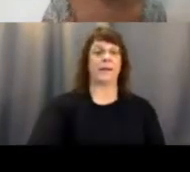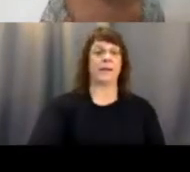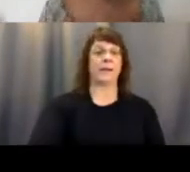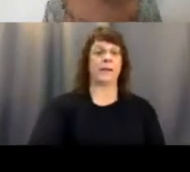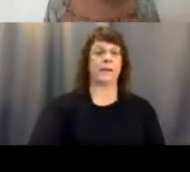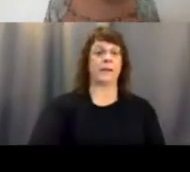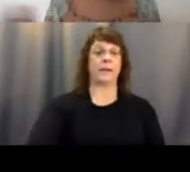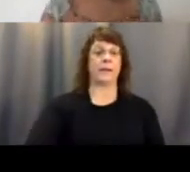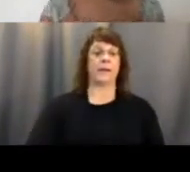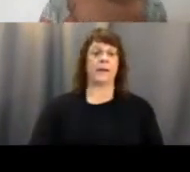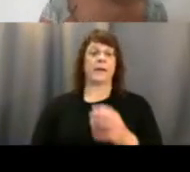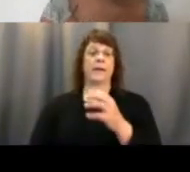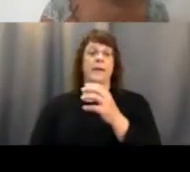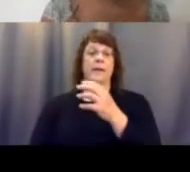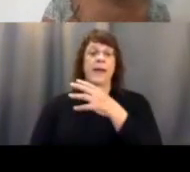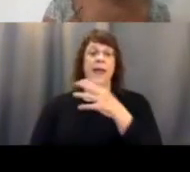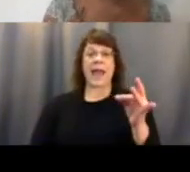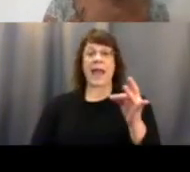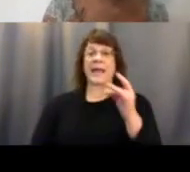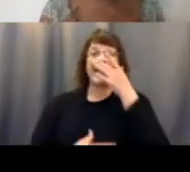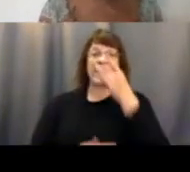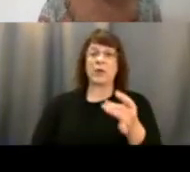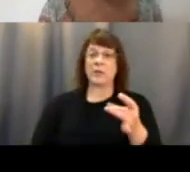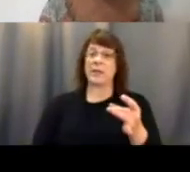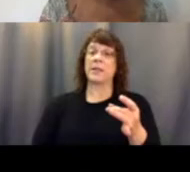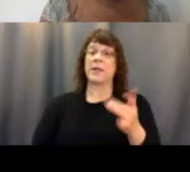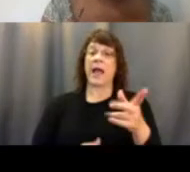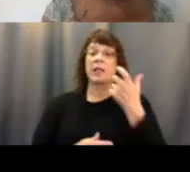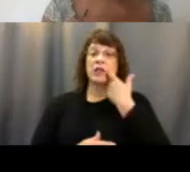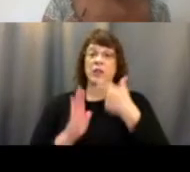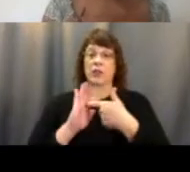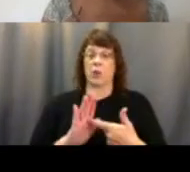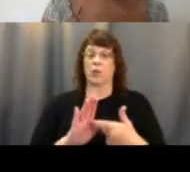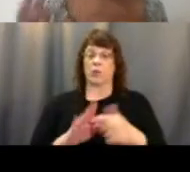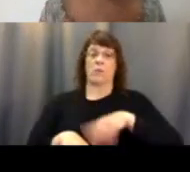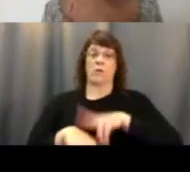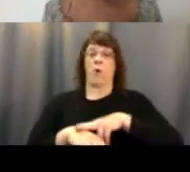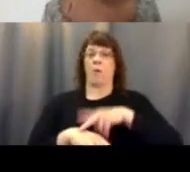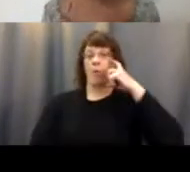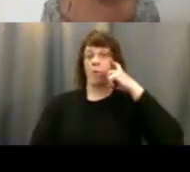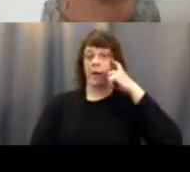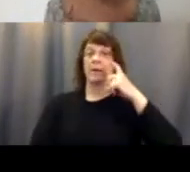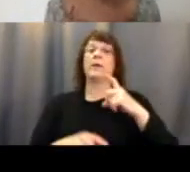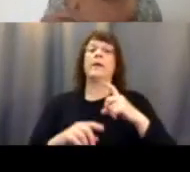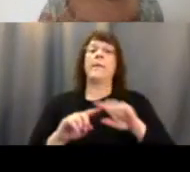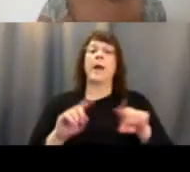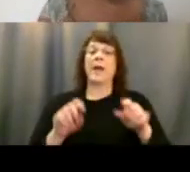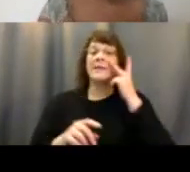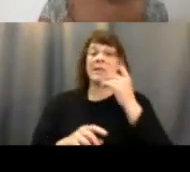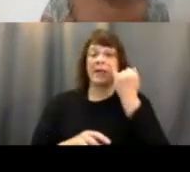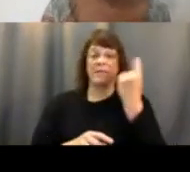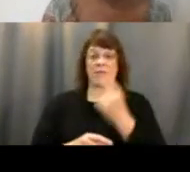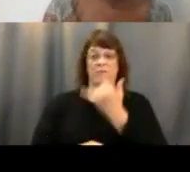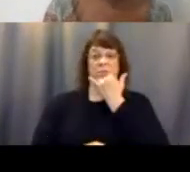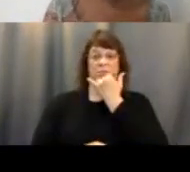And what's interesting about an MRI, so one I just showed you is a normal brain, but you can also see when things go wrong.